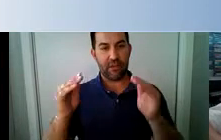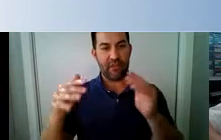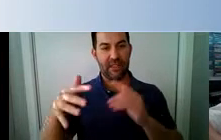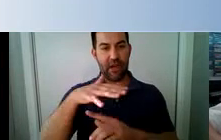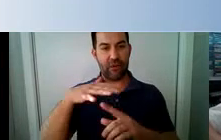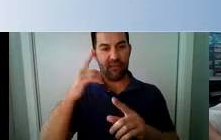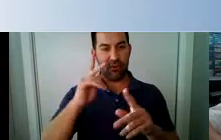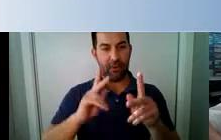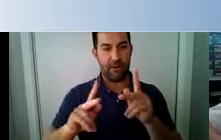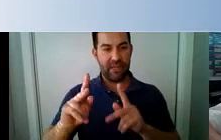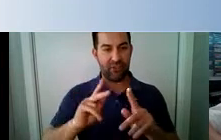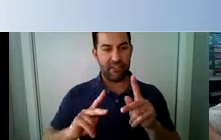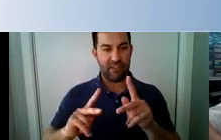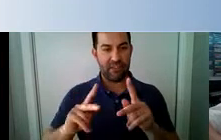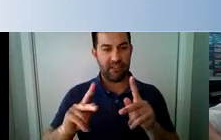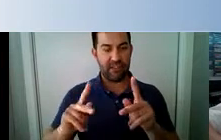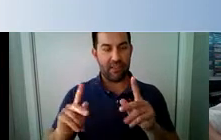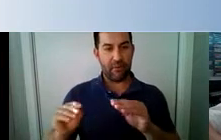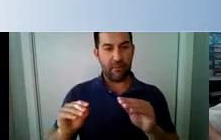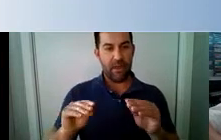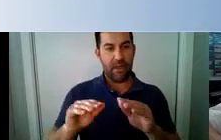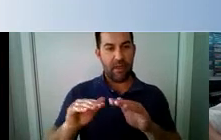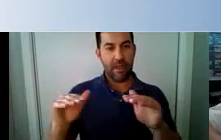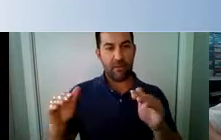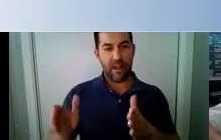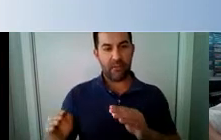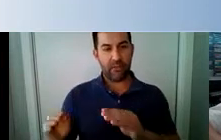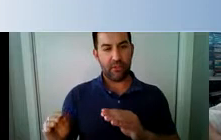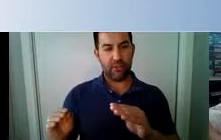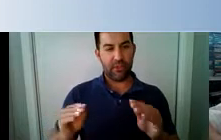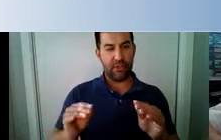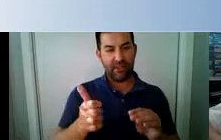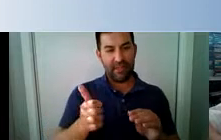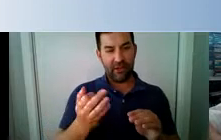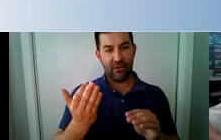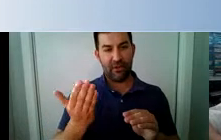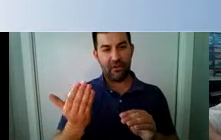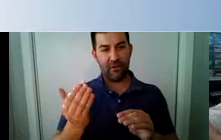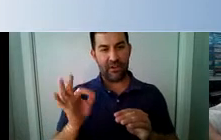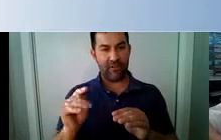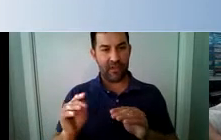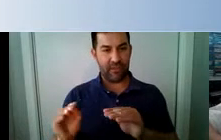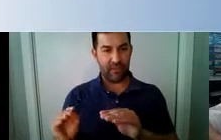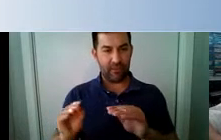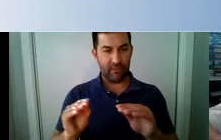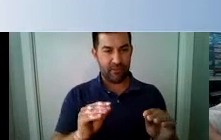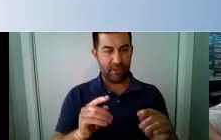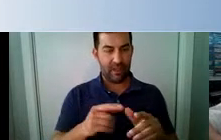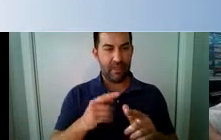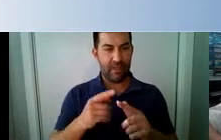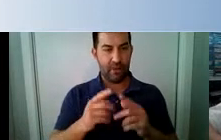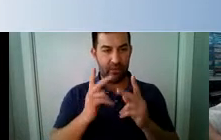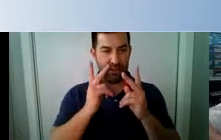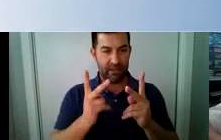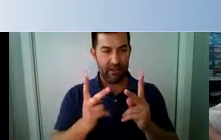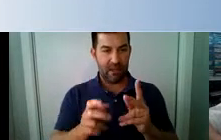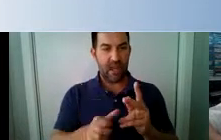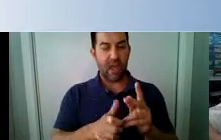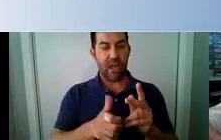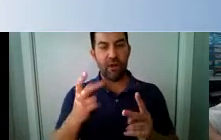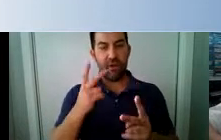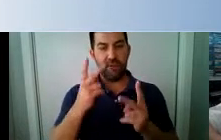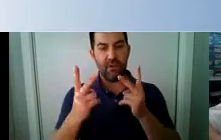that was created by shifting the platform over by 10 or 15 feet. And then we also see kind of another